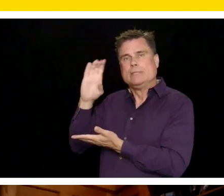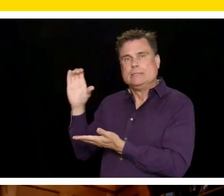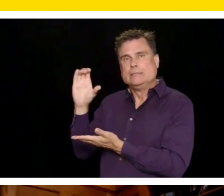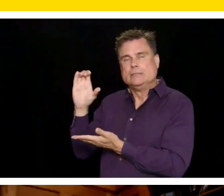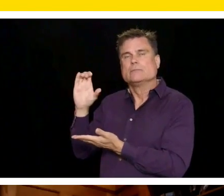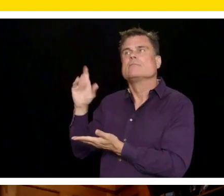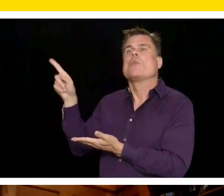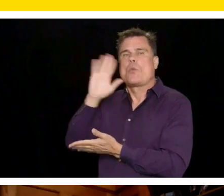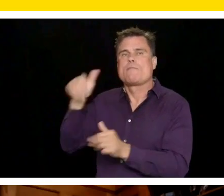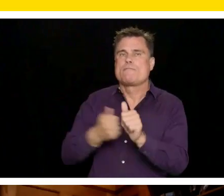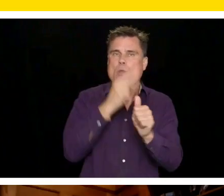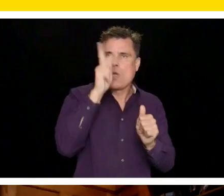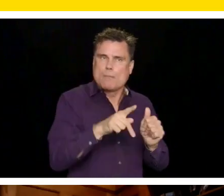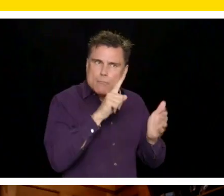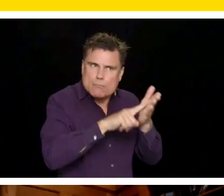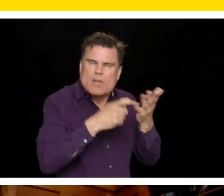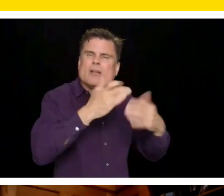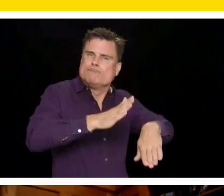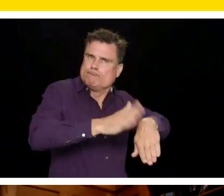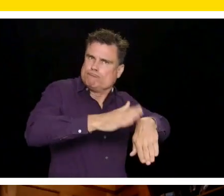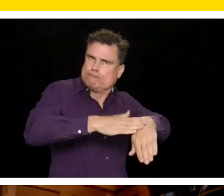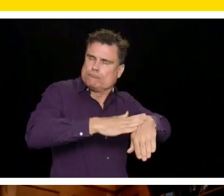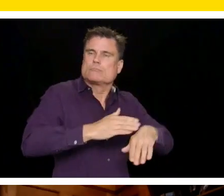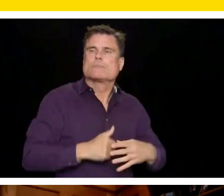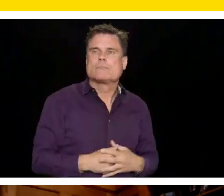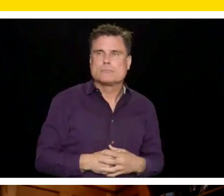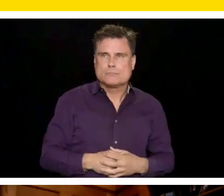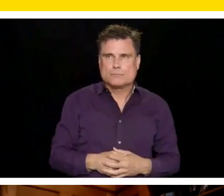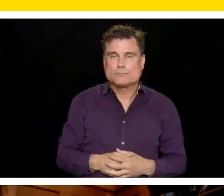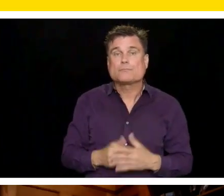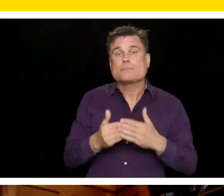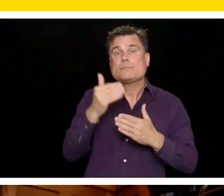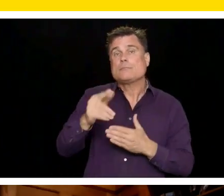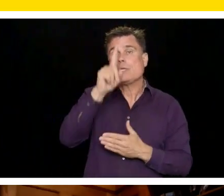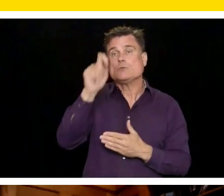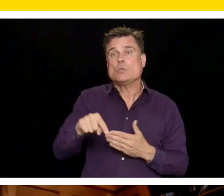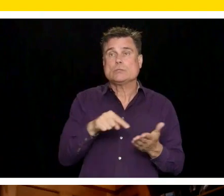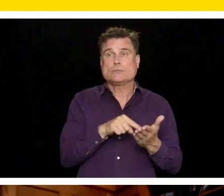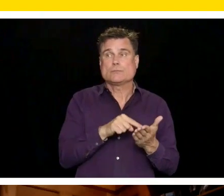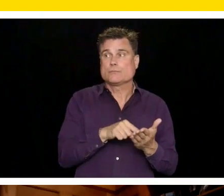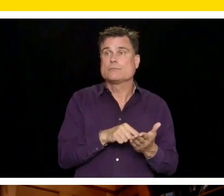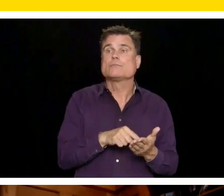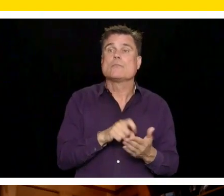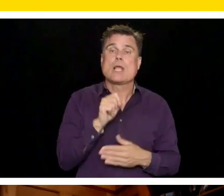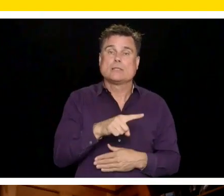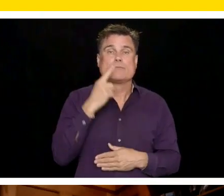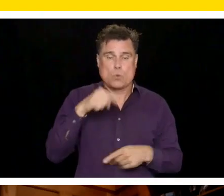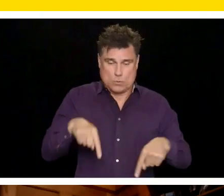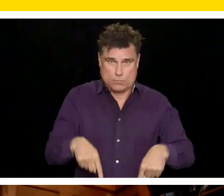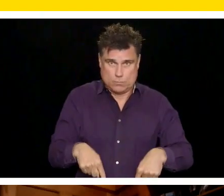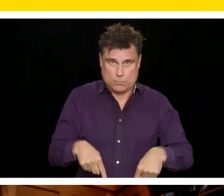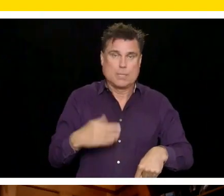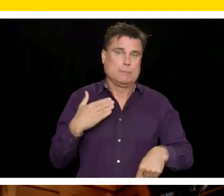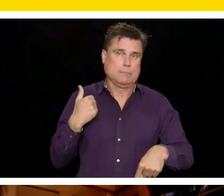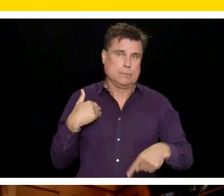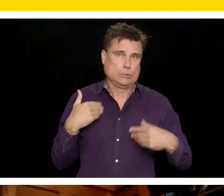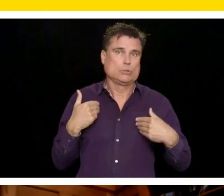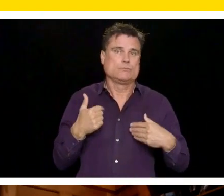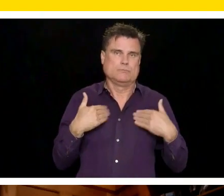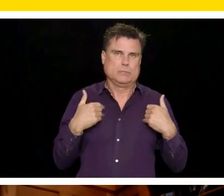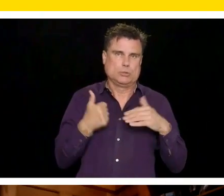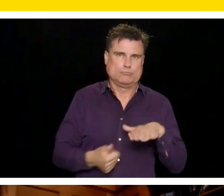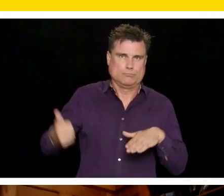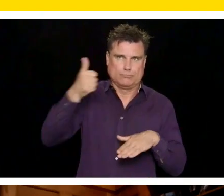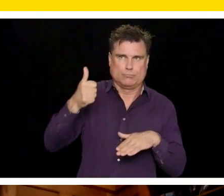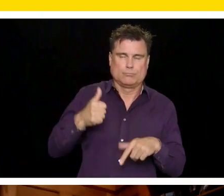provincial government apply pressure to the federal government? Good news here that I'll let the Minister share. Federal government to extend the